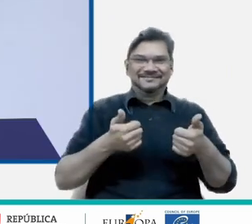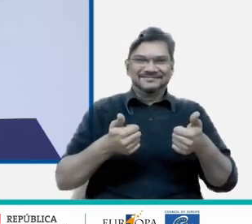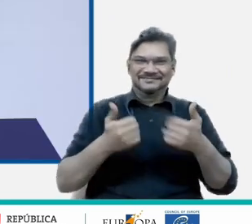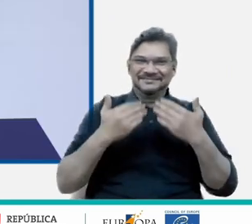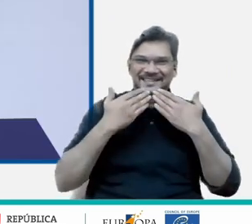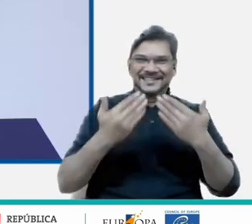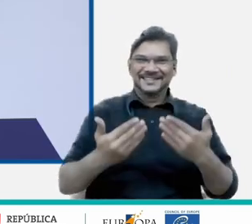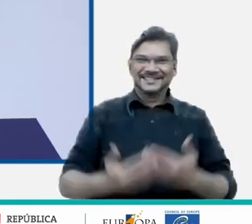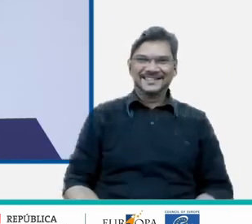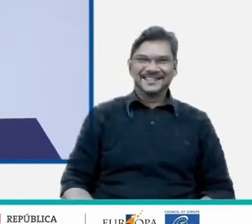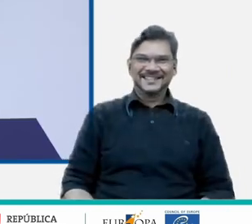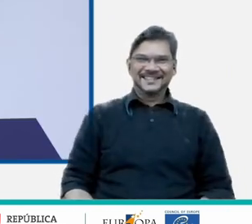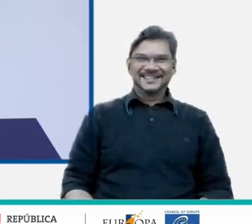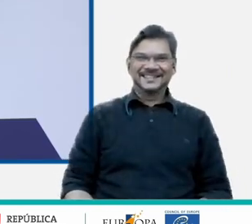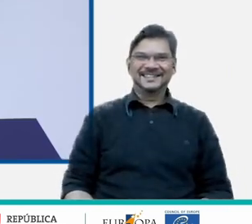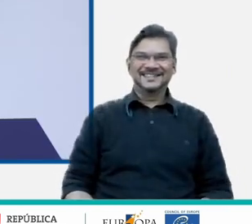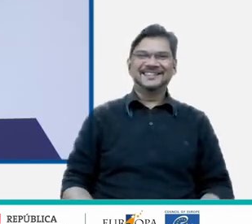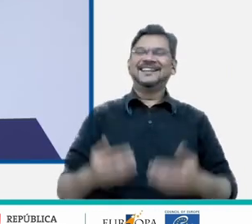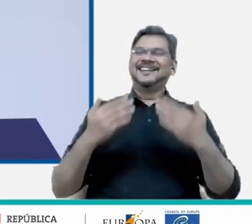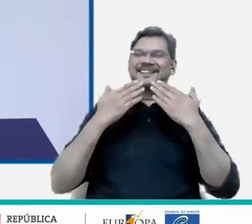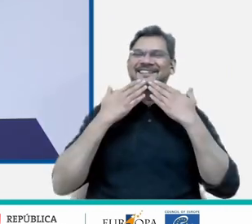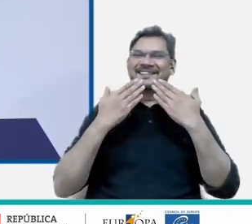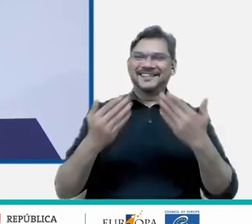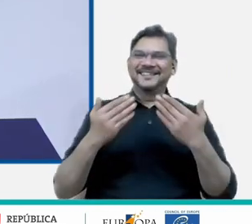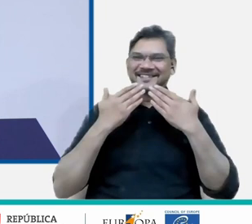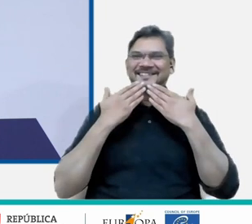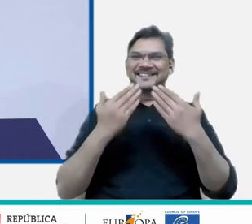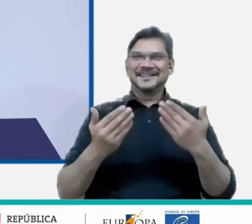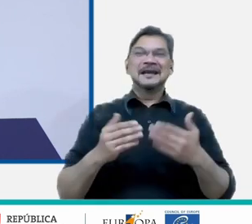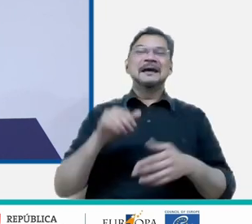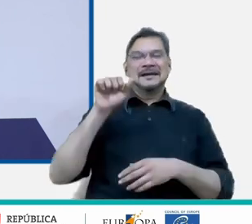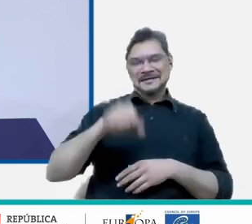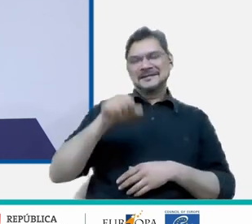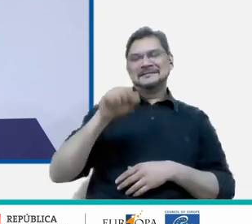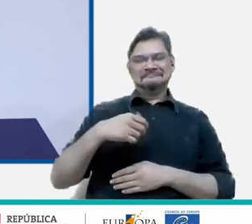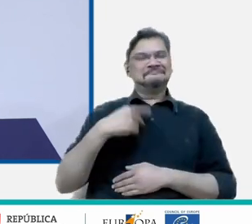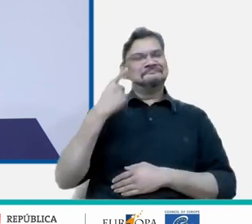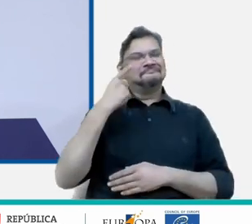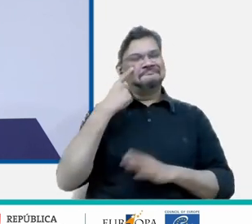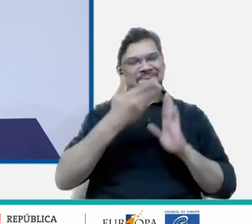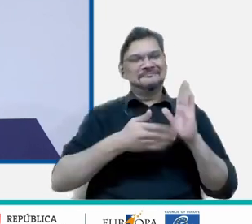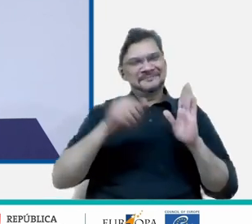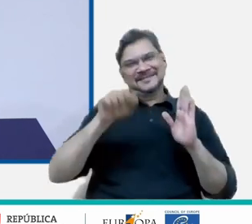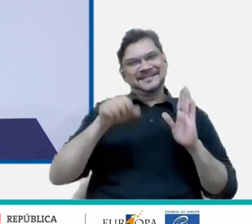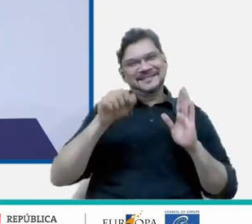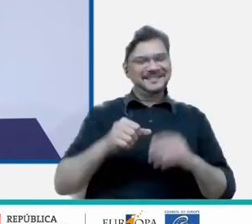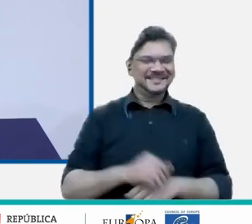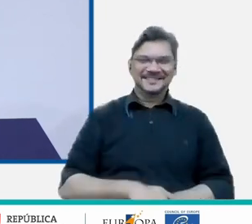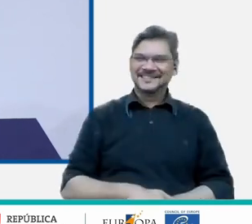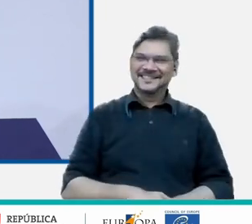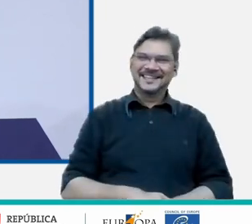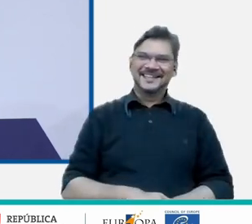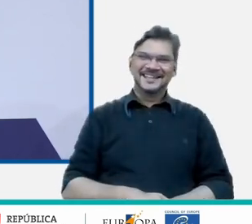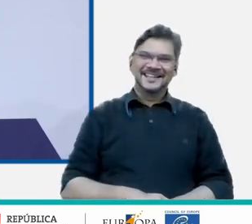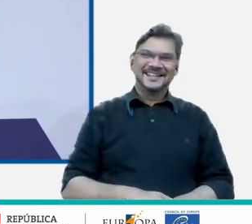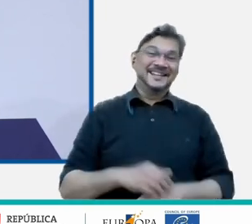Thank you, Priscilla, and you can be sure that we will look for it. And we are delighted